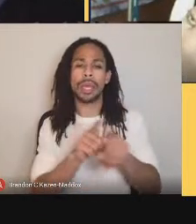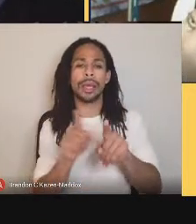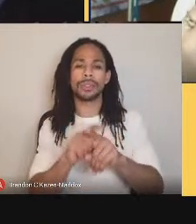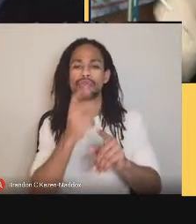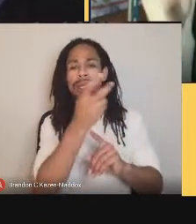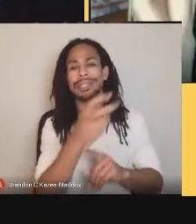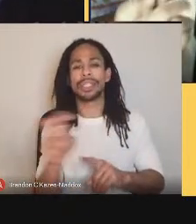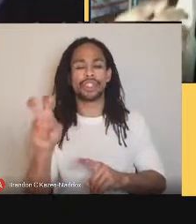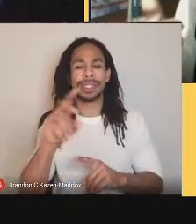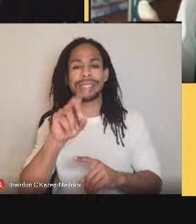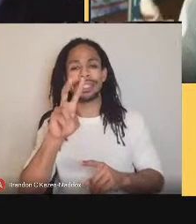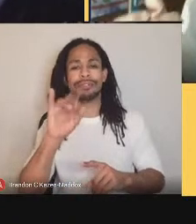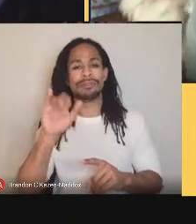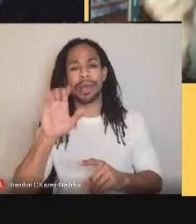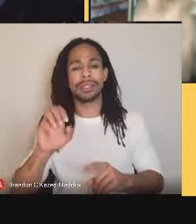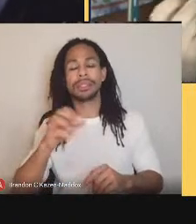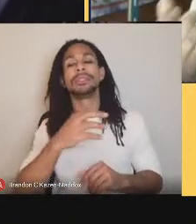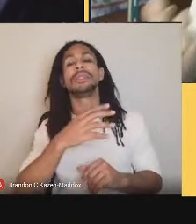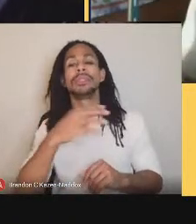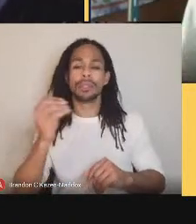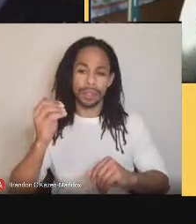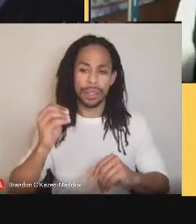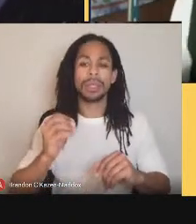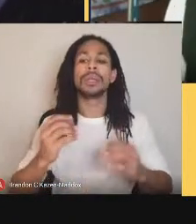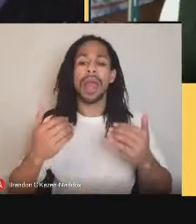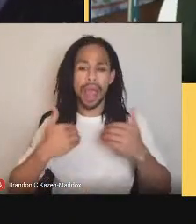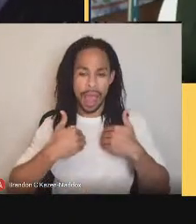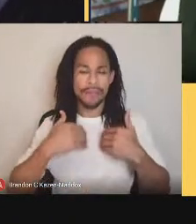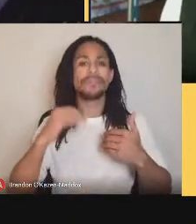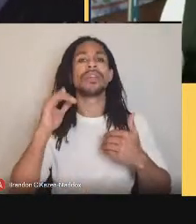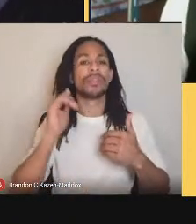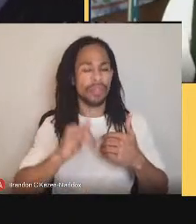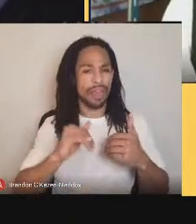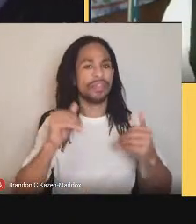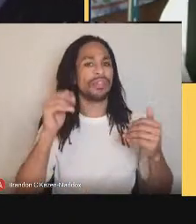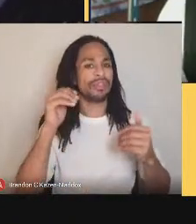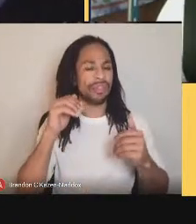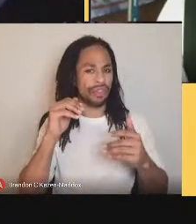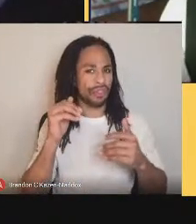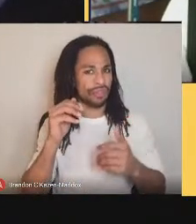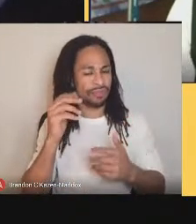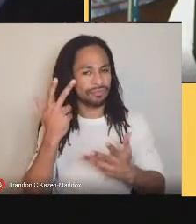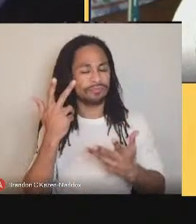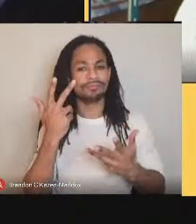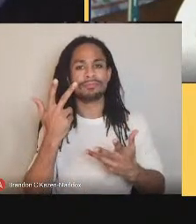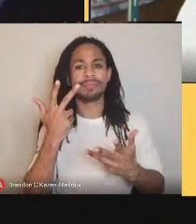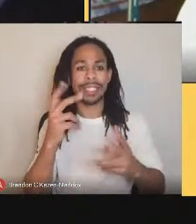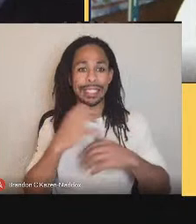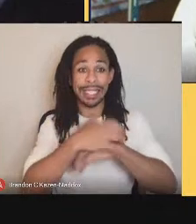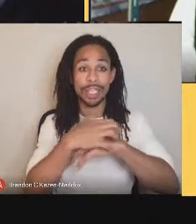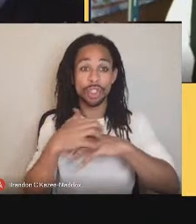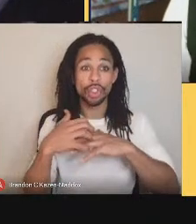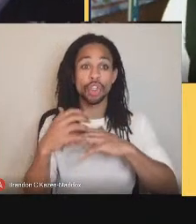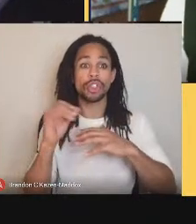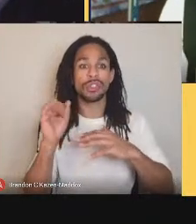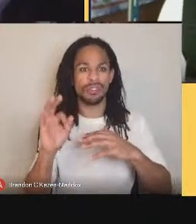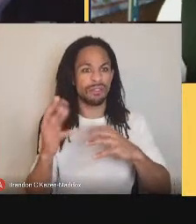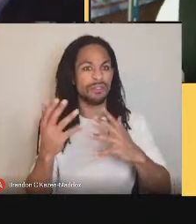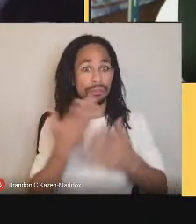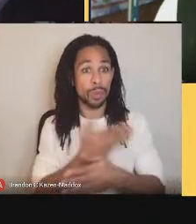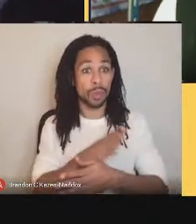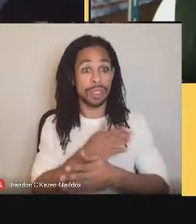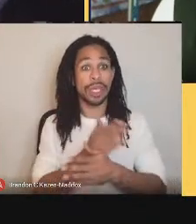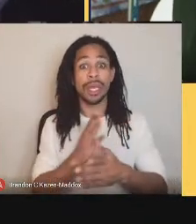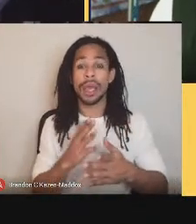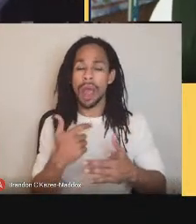device, and having these very specific sonic textures that I wanted to create a sense